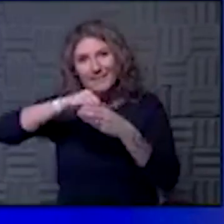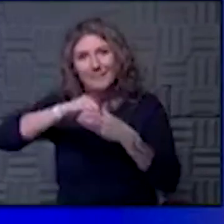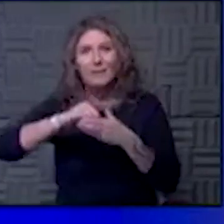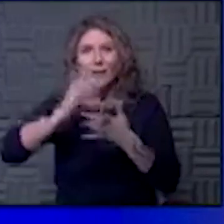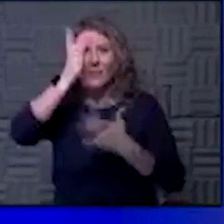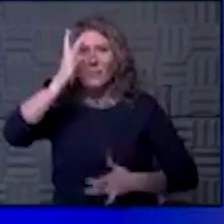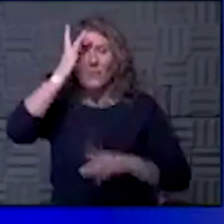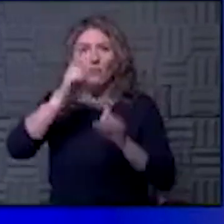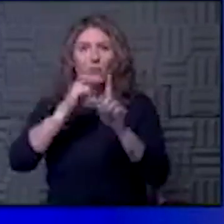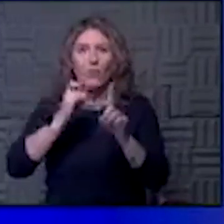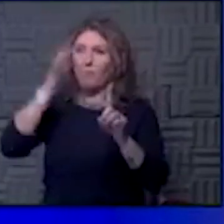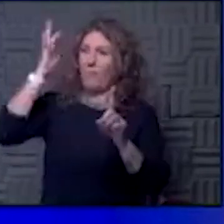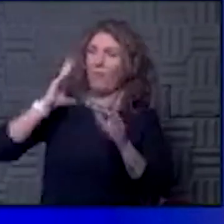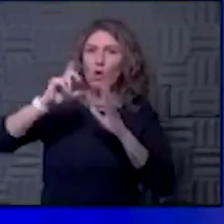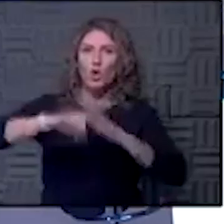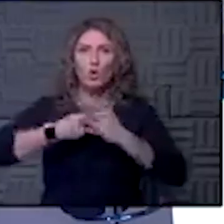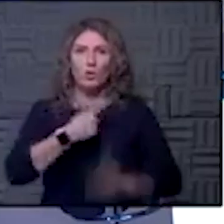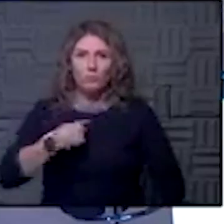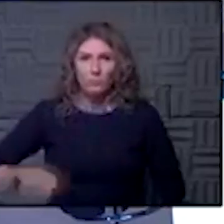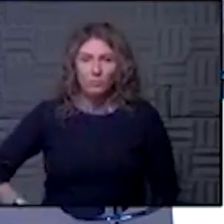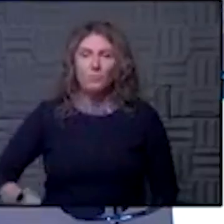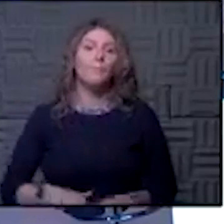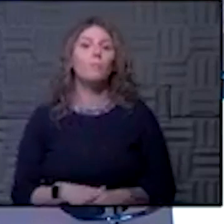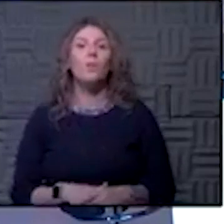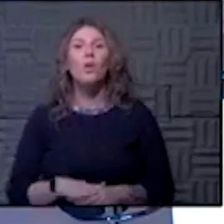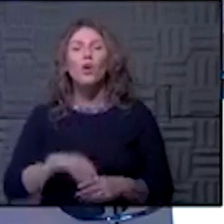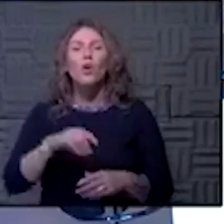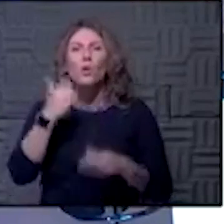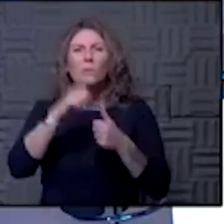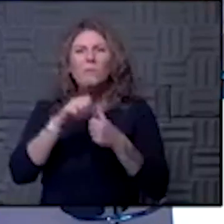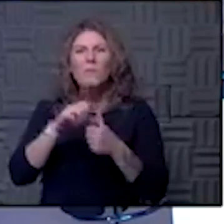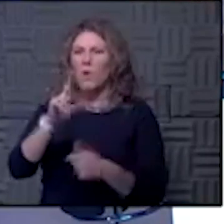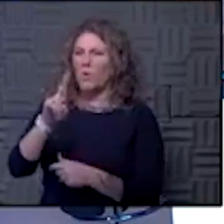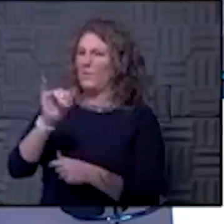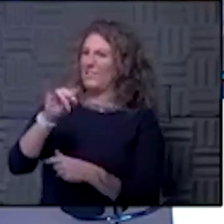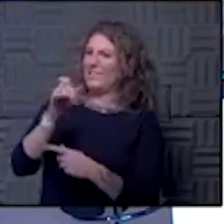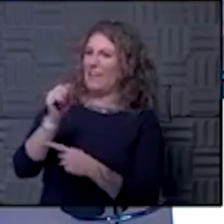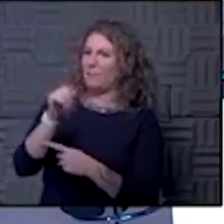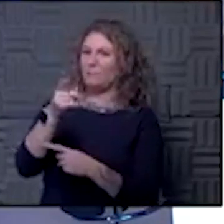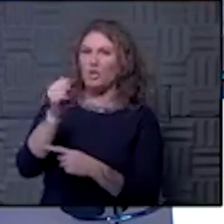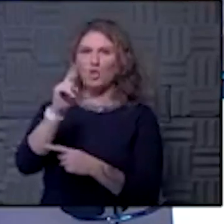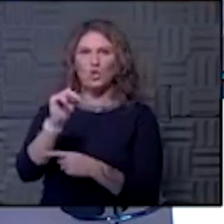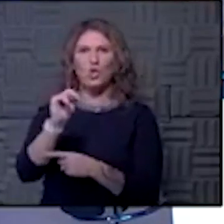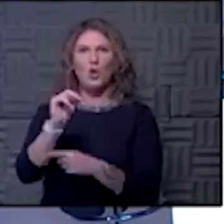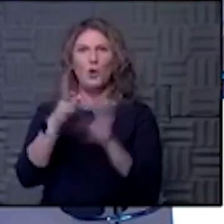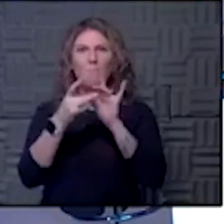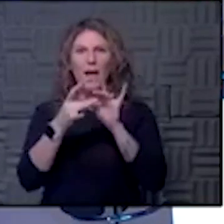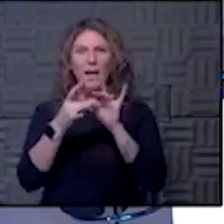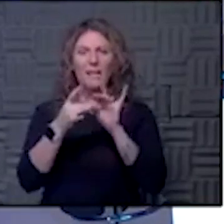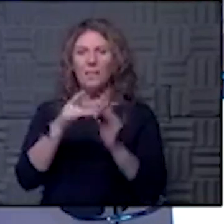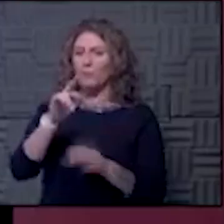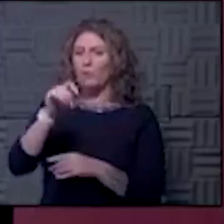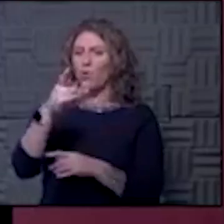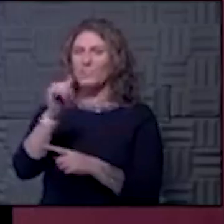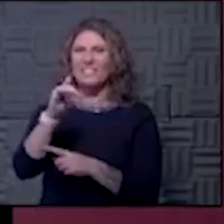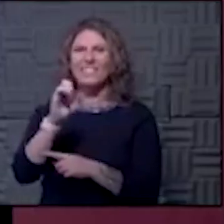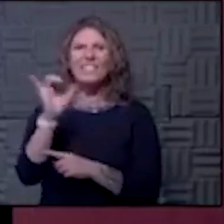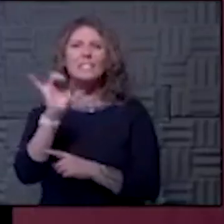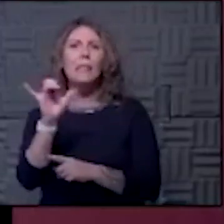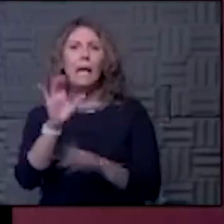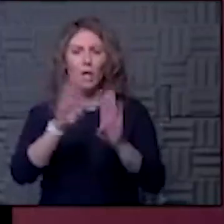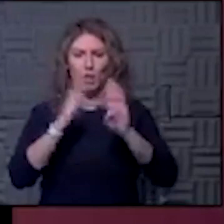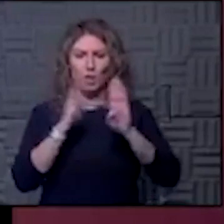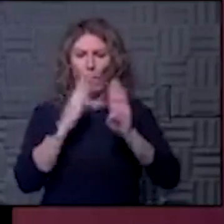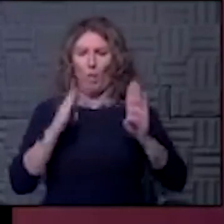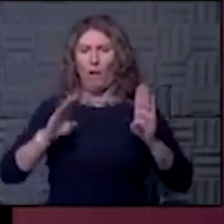really the original Wuhan strain. Yeah, think about that receptor binding protein. Seems like a big word. Think about it as a door, right? Your body is a door and has